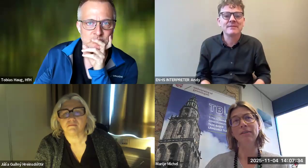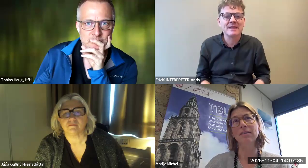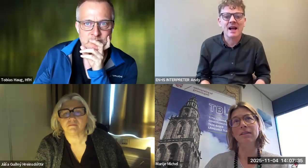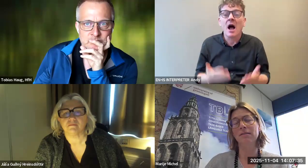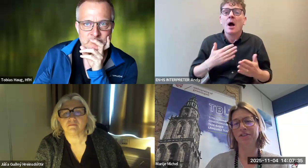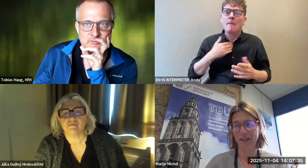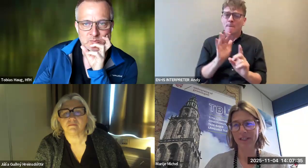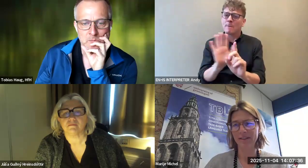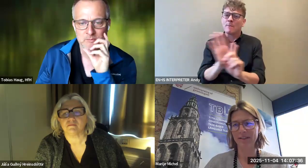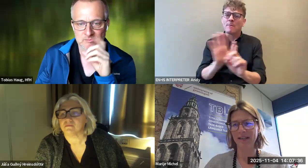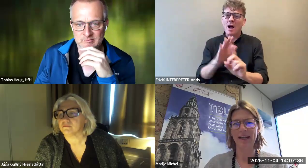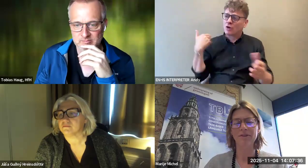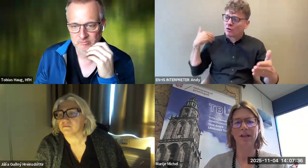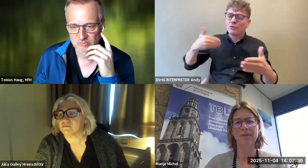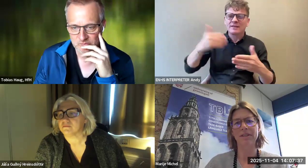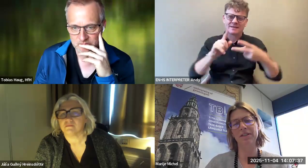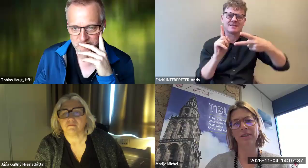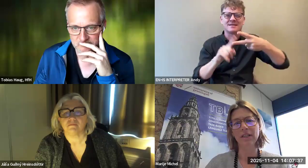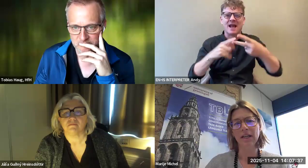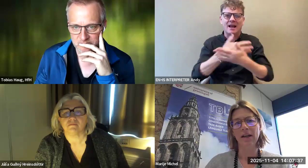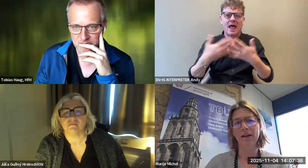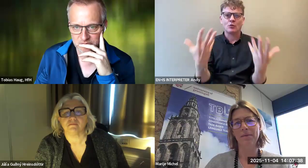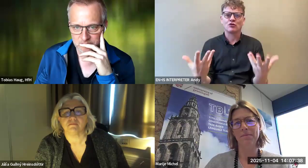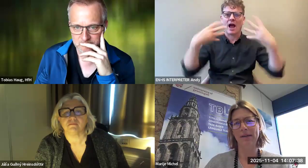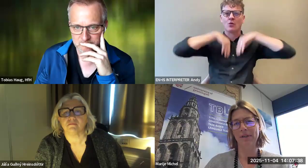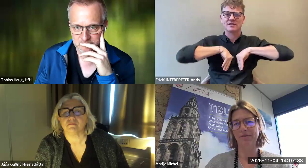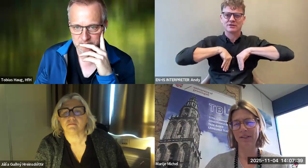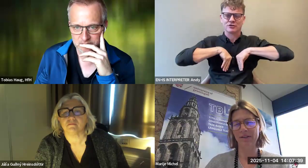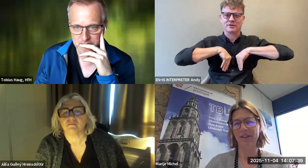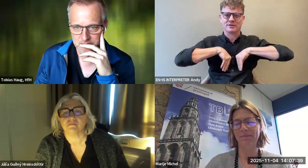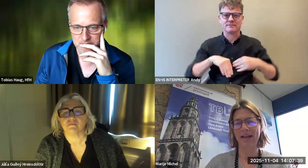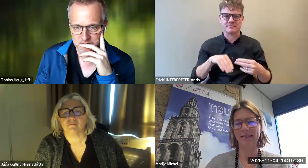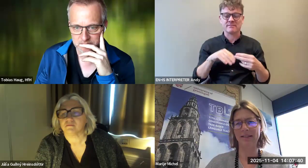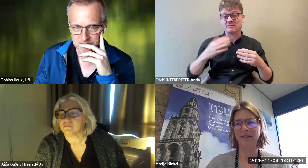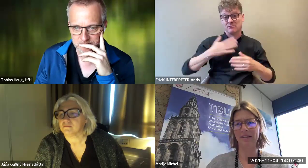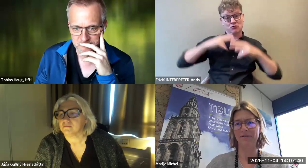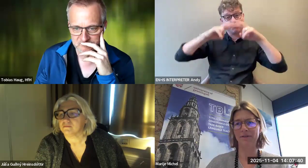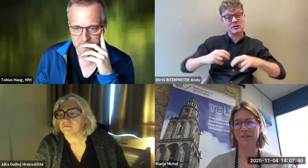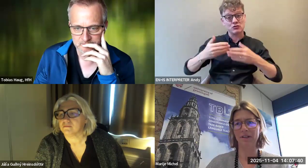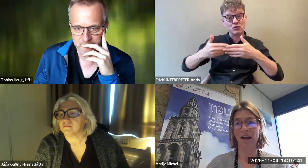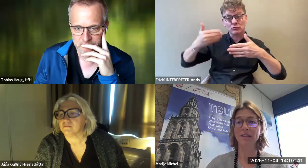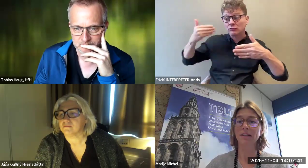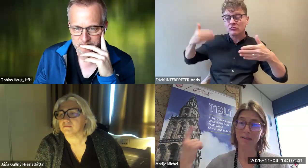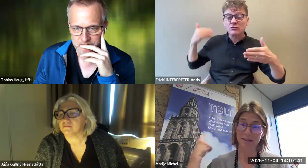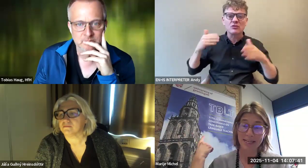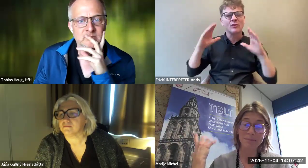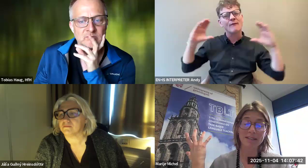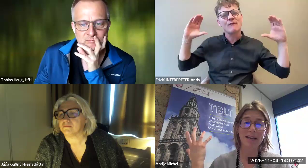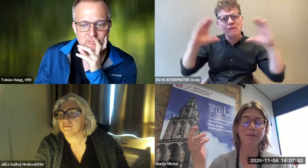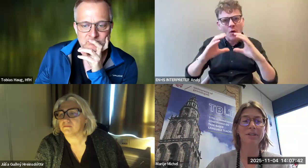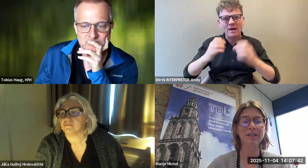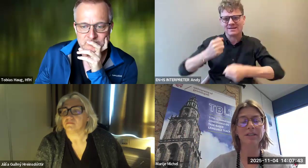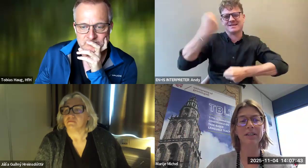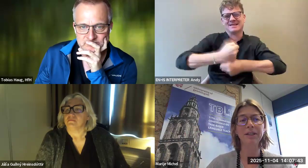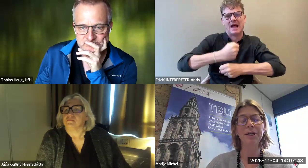My background is generally on second language acquisition, and my research in the past years has focused a lot on